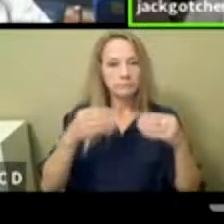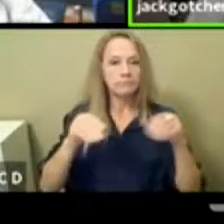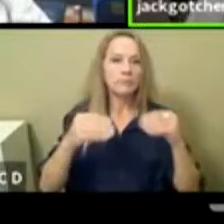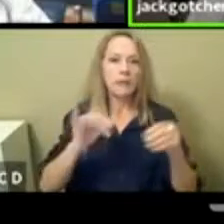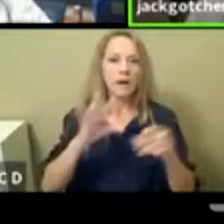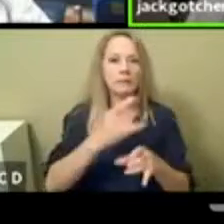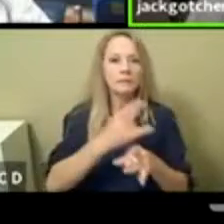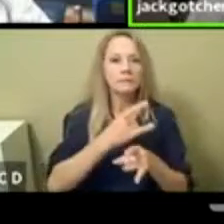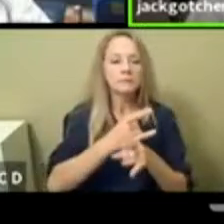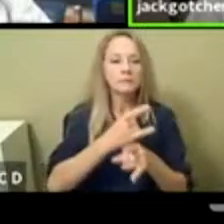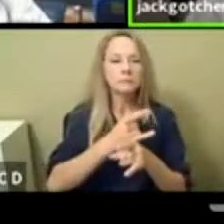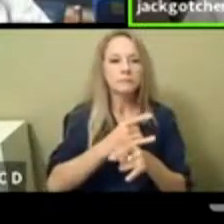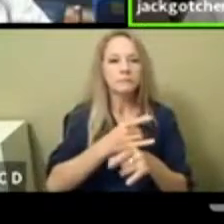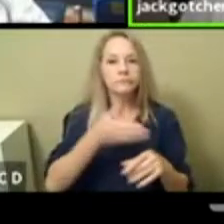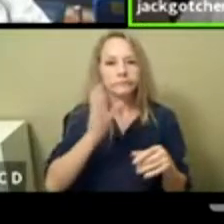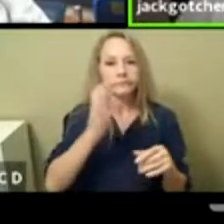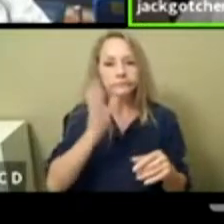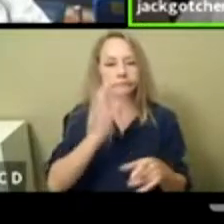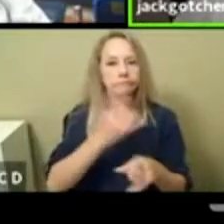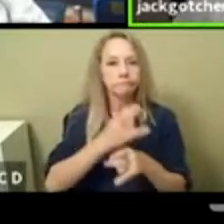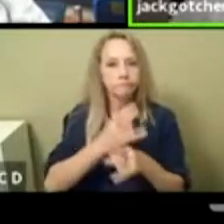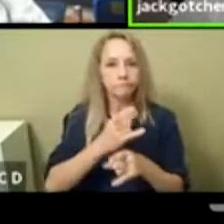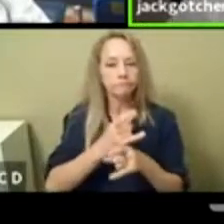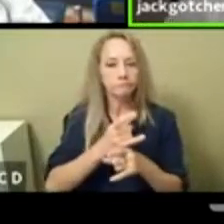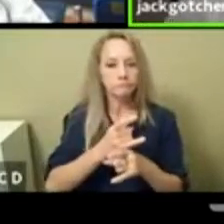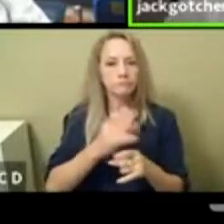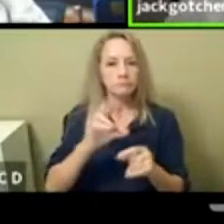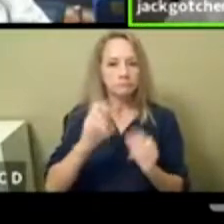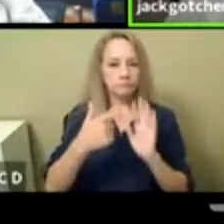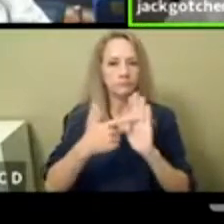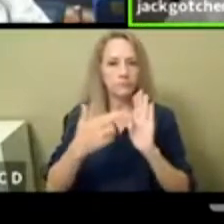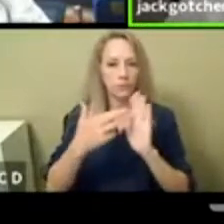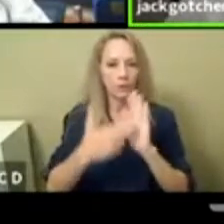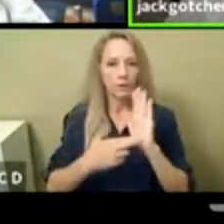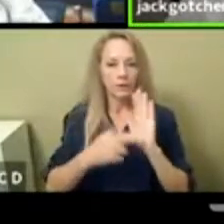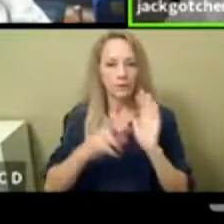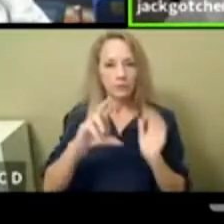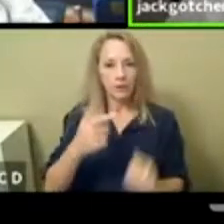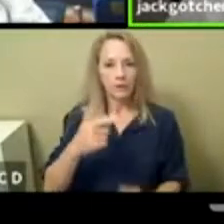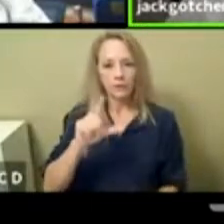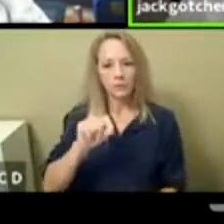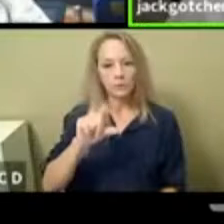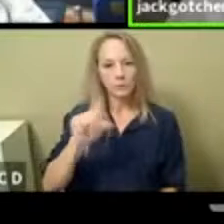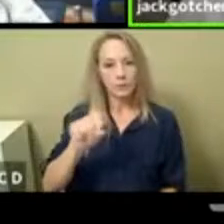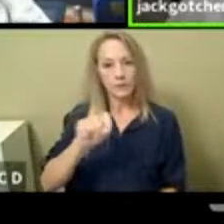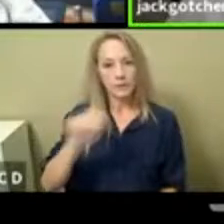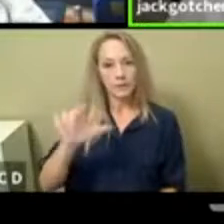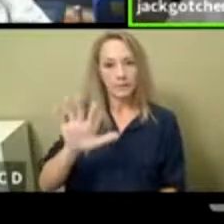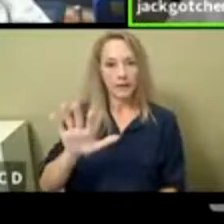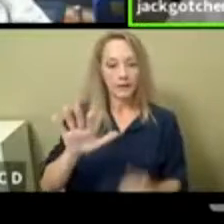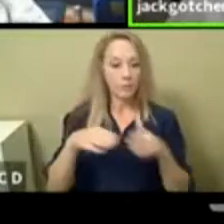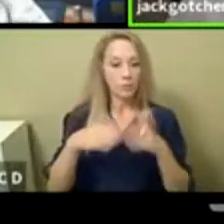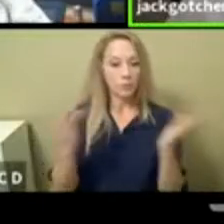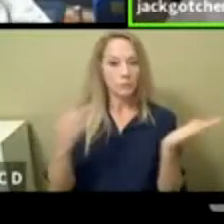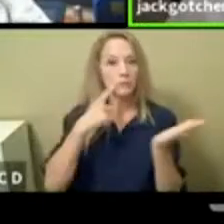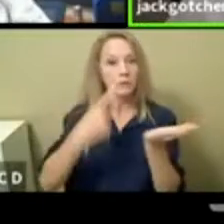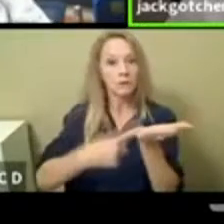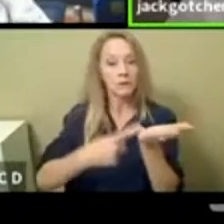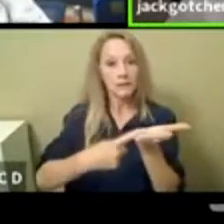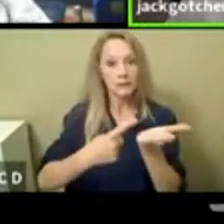sale and consumption of alcoholic beverage regulation 2020-5. And I'll open the floor for discussion on